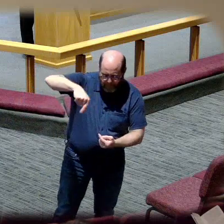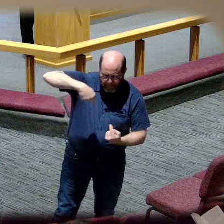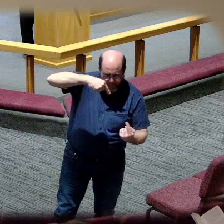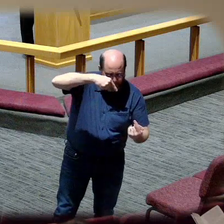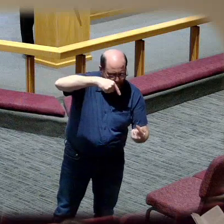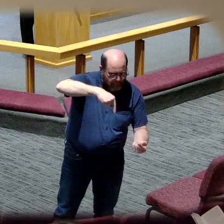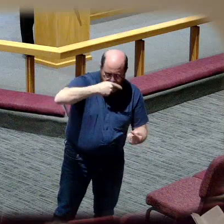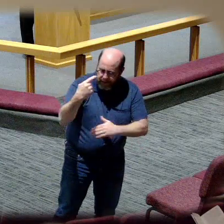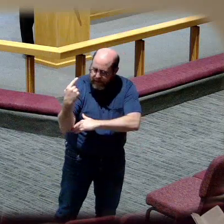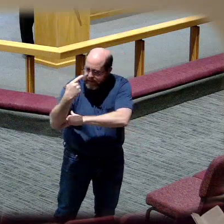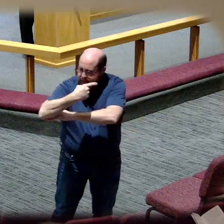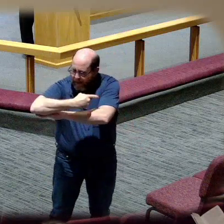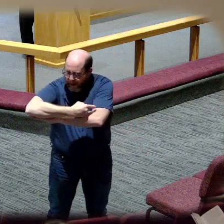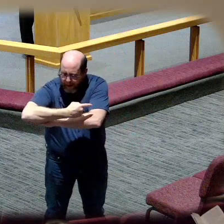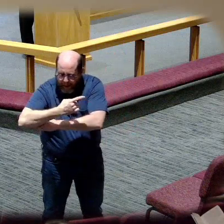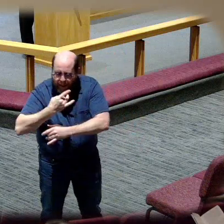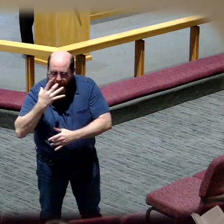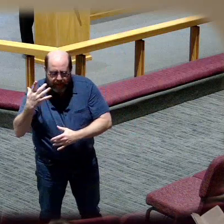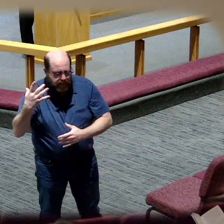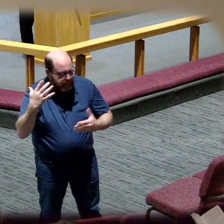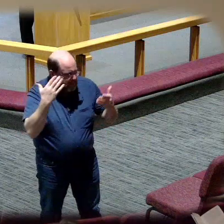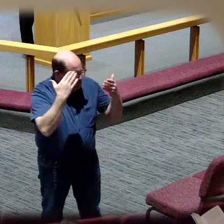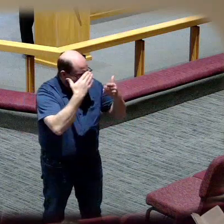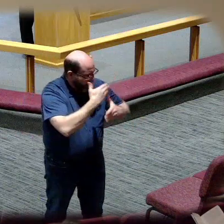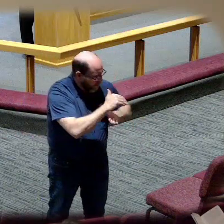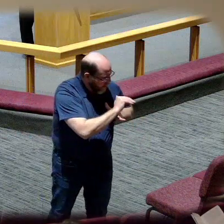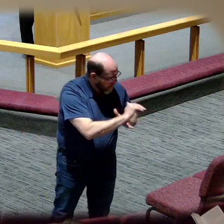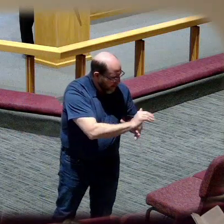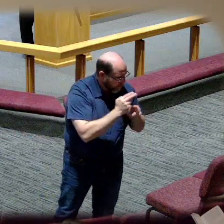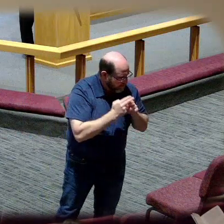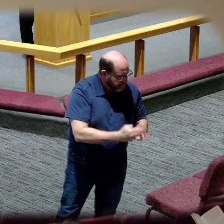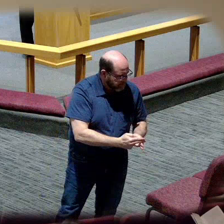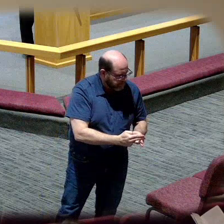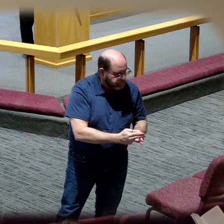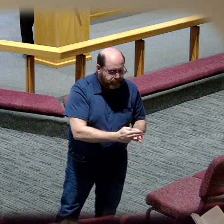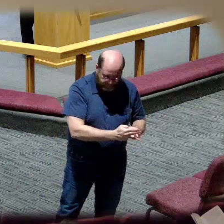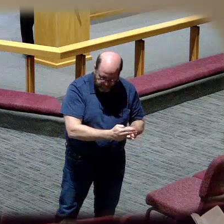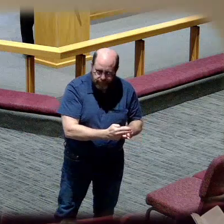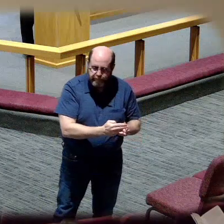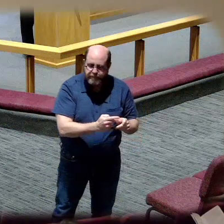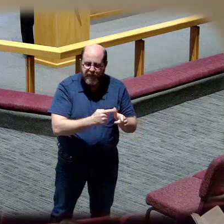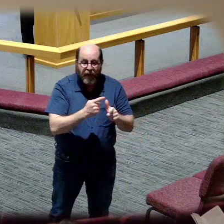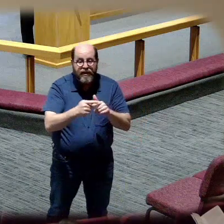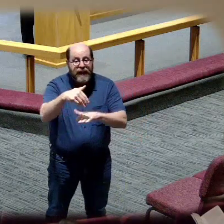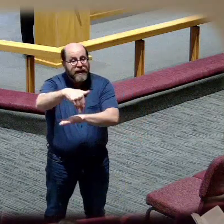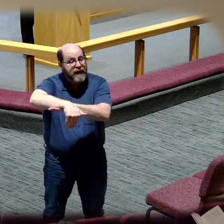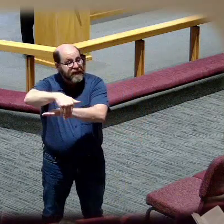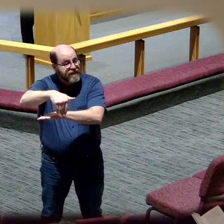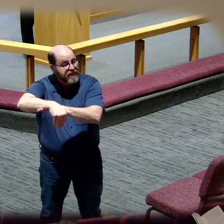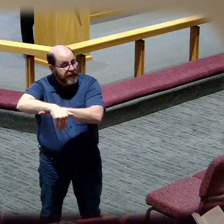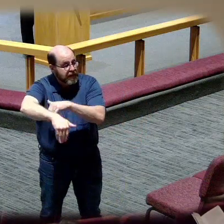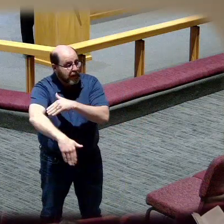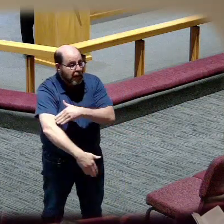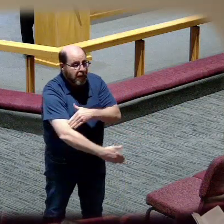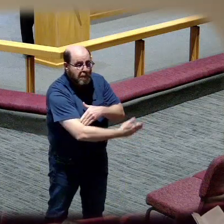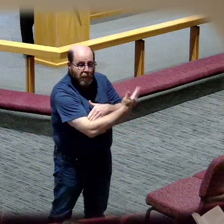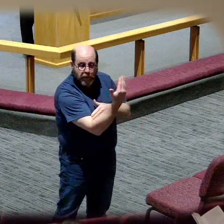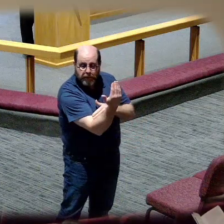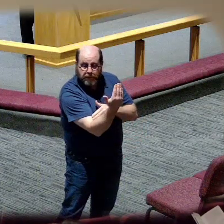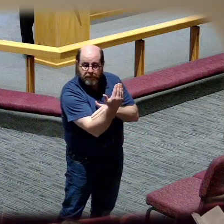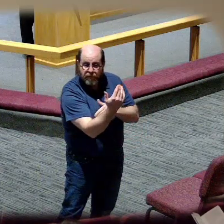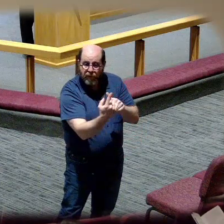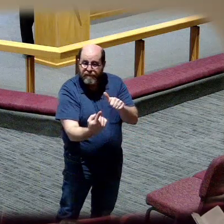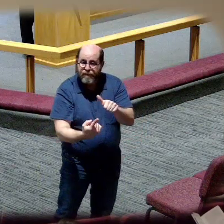light day, and the darkness he called night. And there was evening, and there was morning,